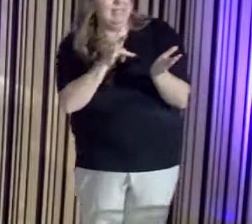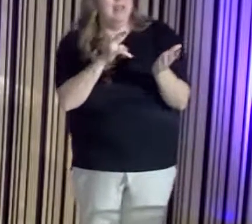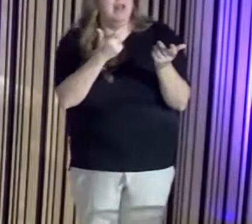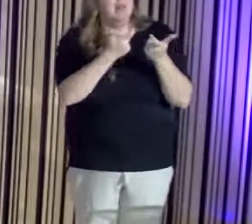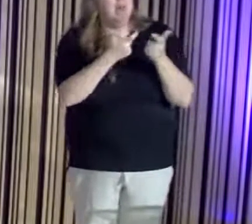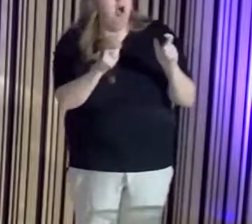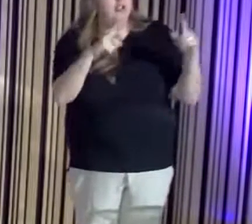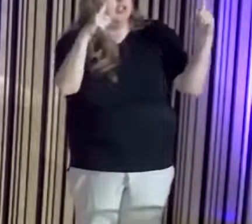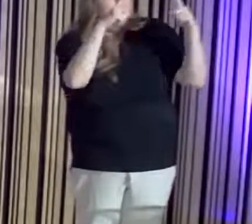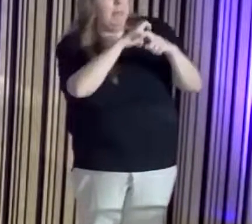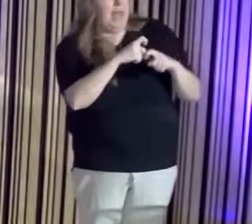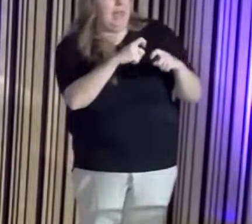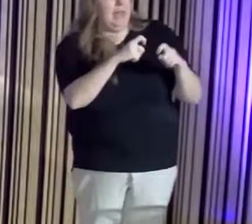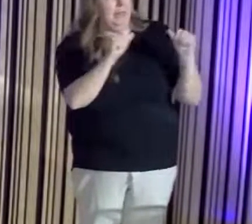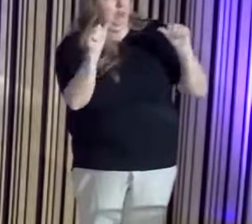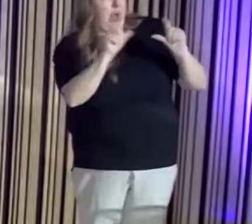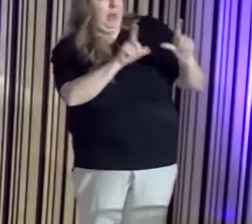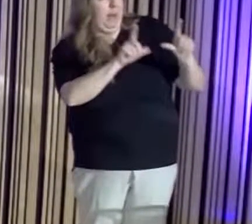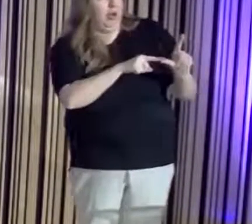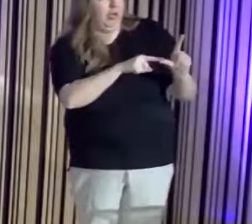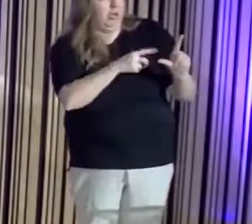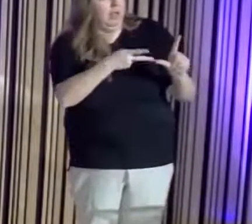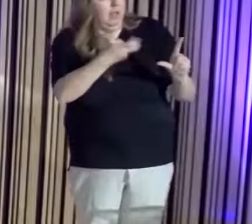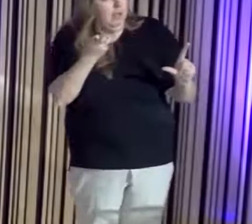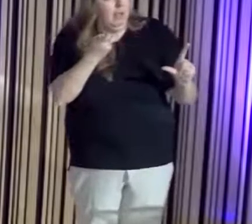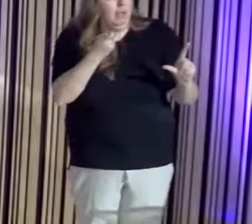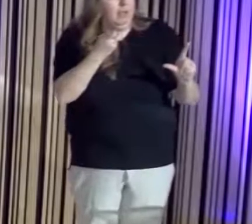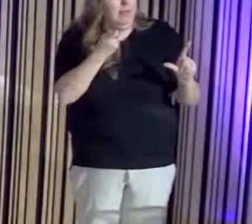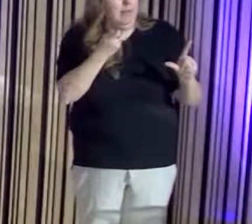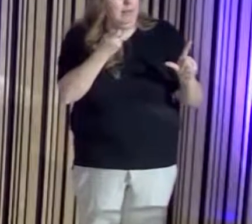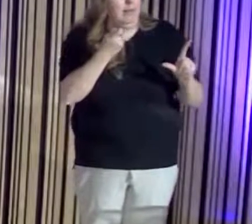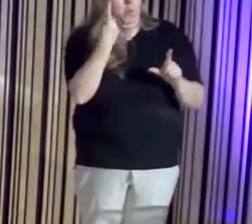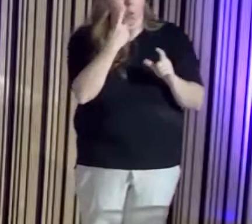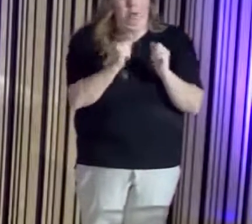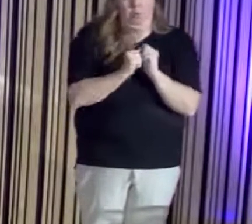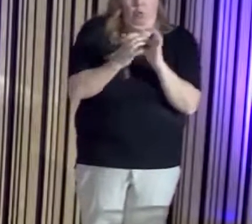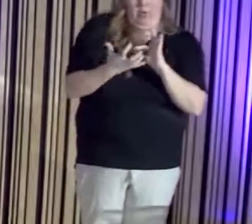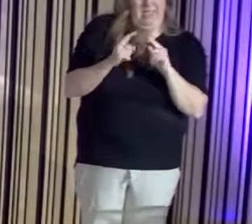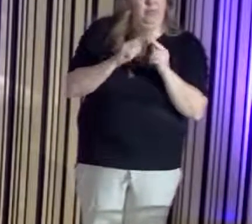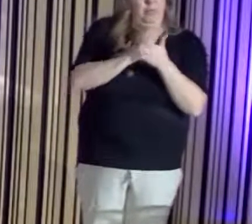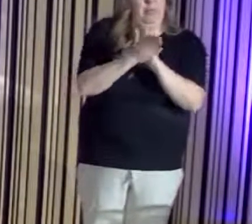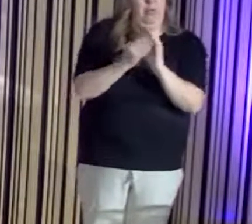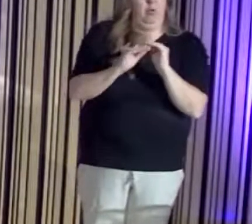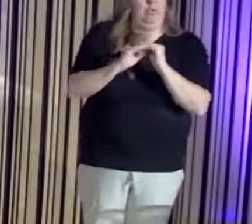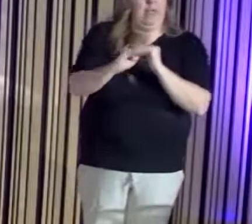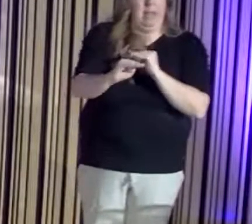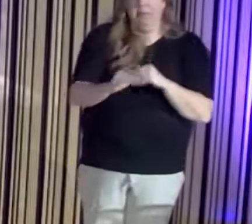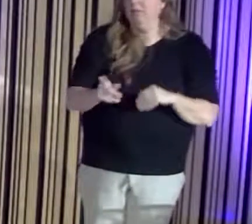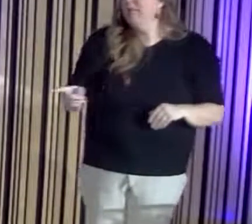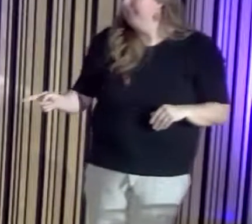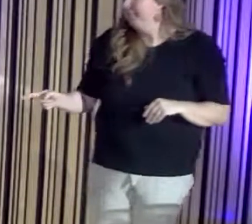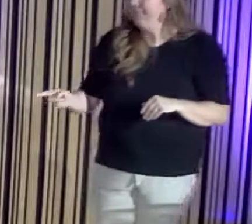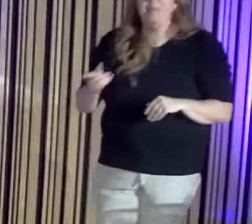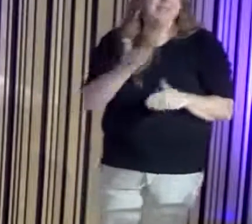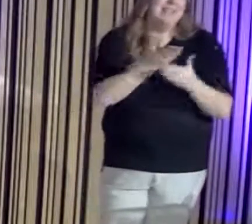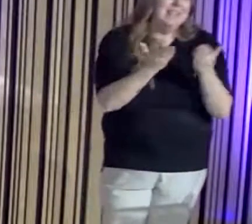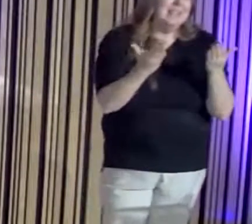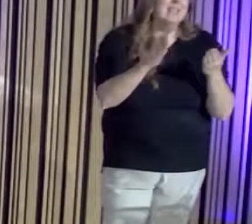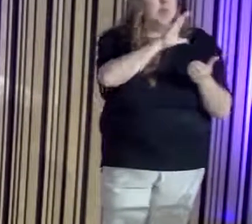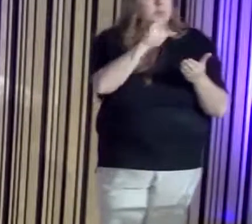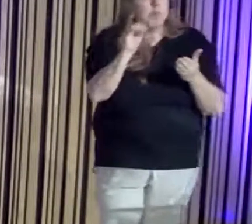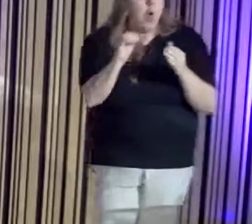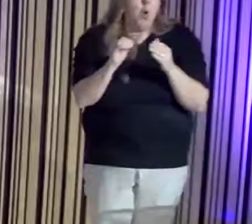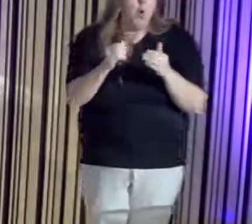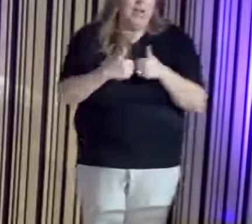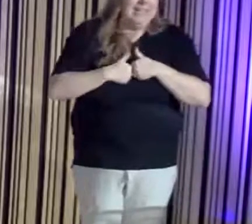complicated framework and just inserting the one weak point. And is that, I mean, these things do coexist, like all the